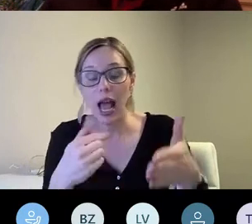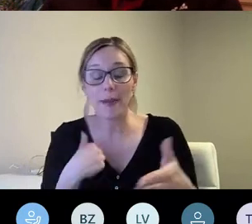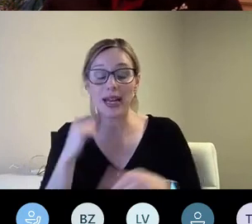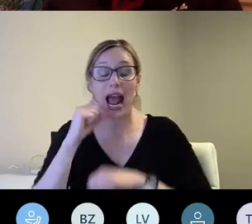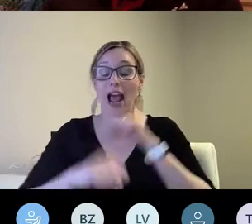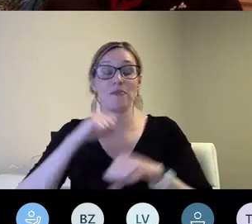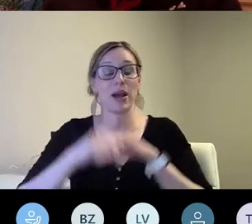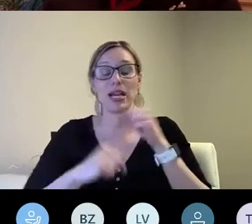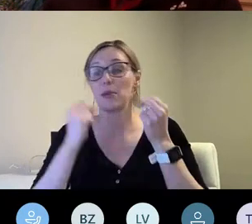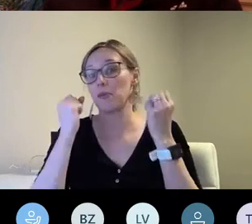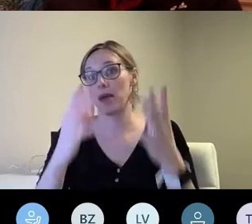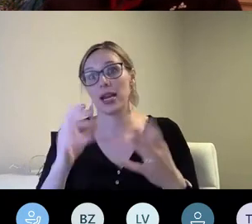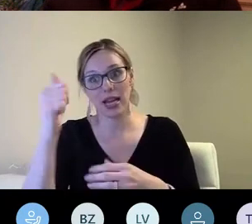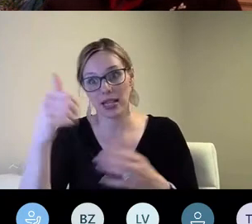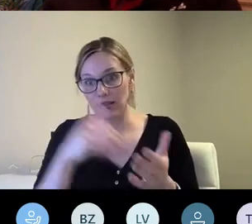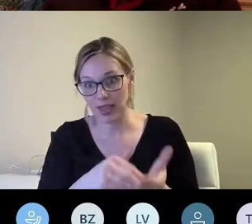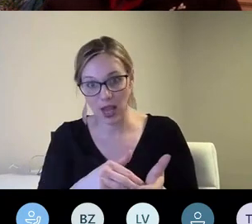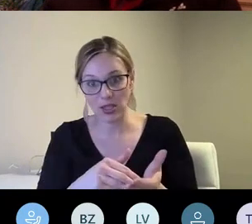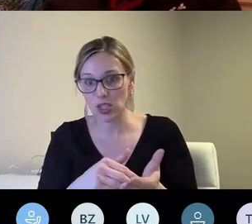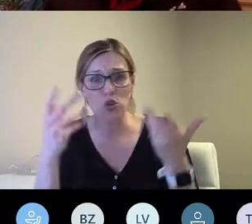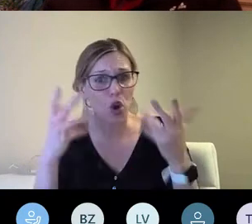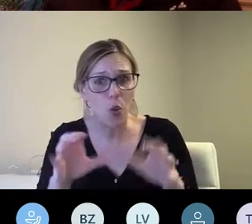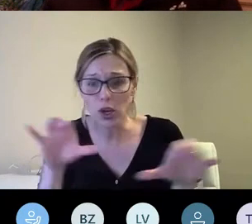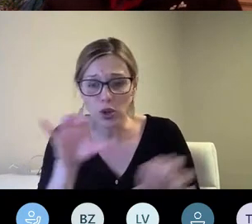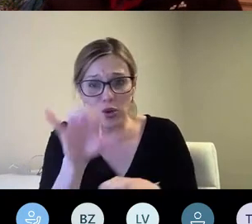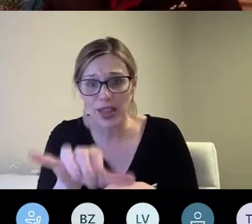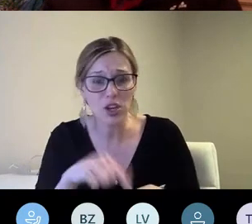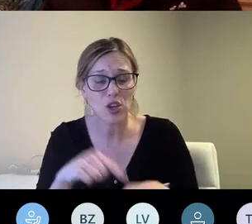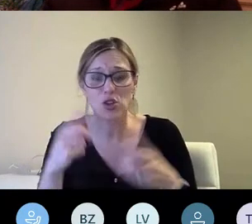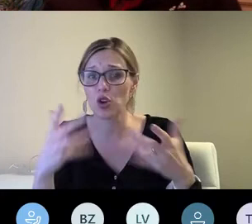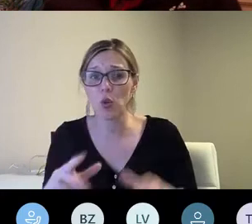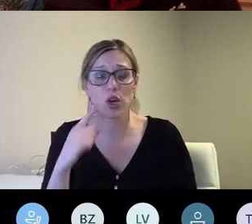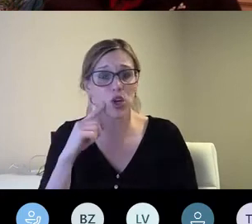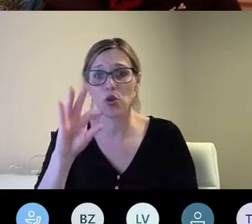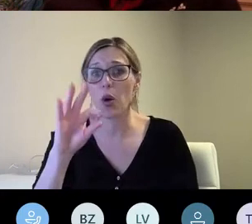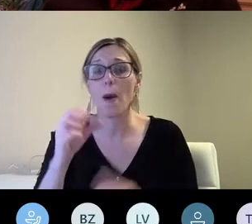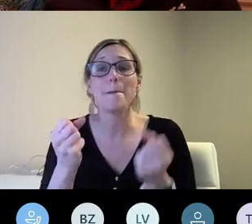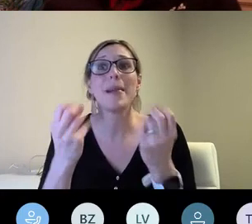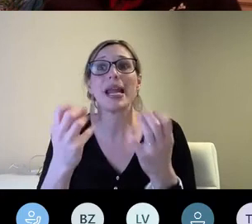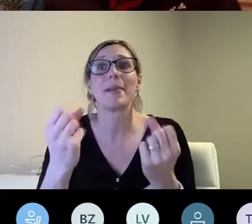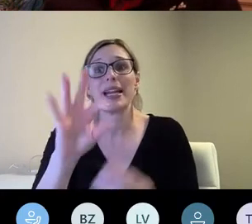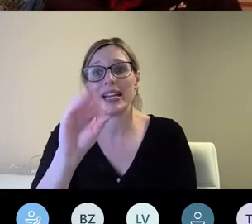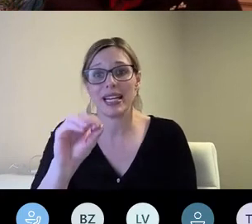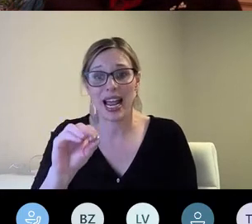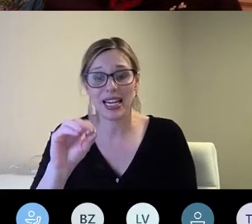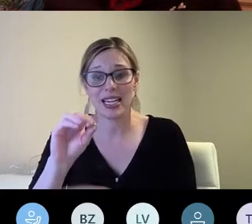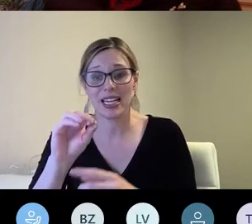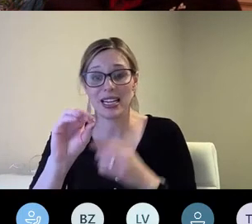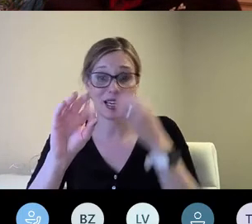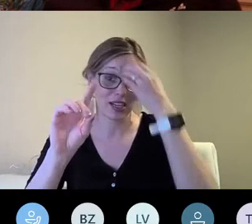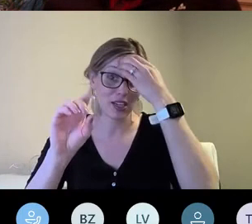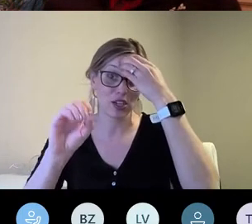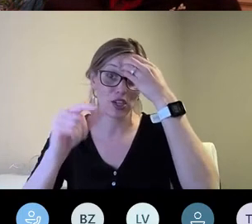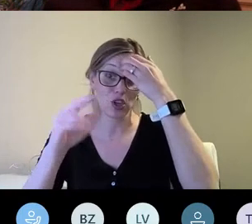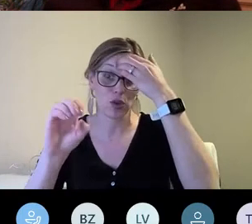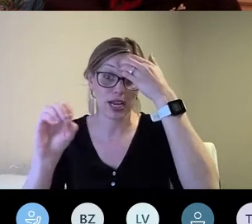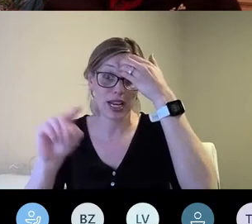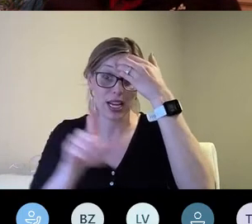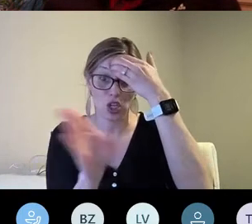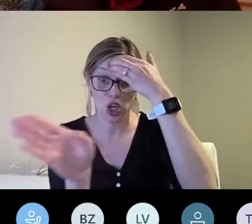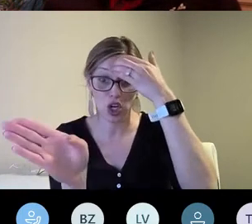our life. That's the last thing you want to do on a bicycle, is multiple 90-degree turns. And that sidewalk just went in. I think it literally